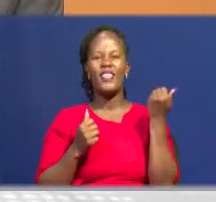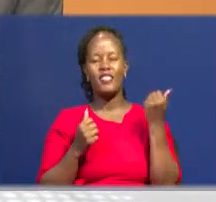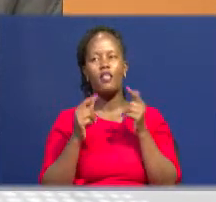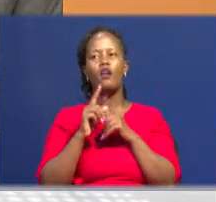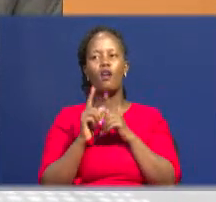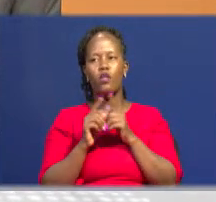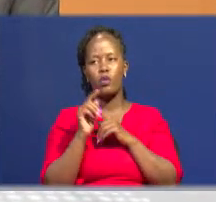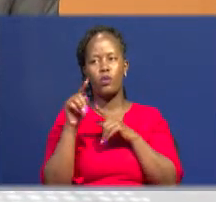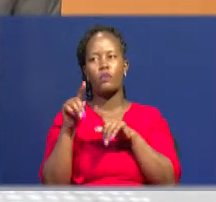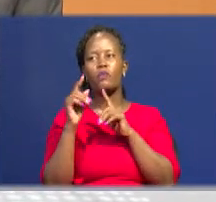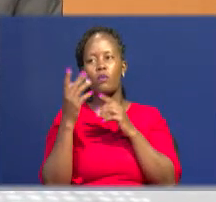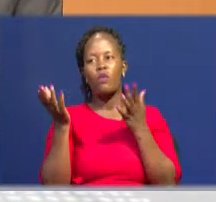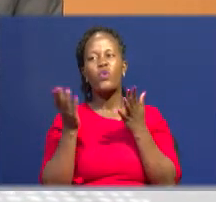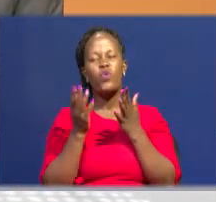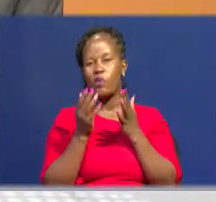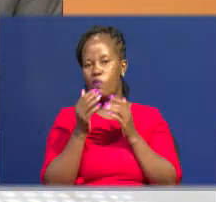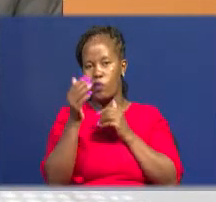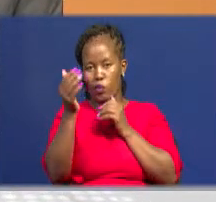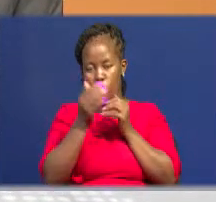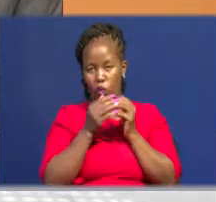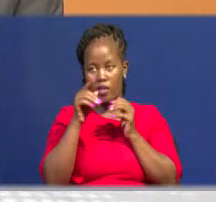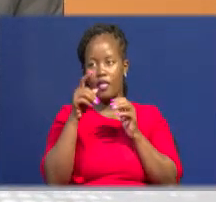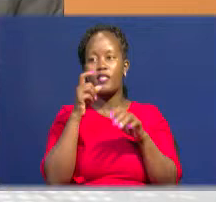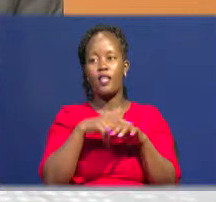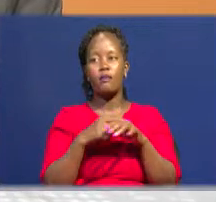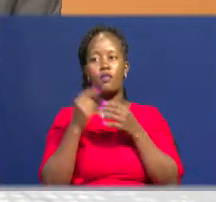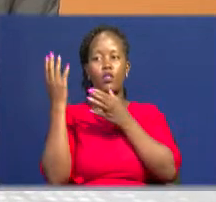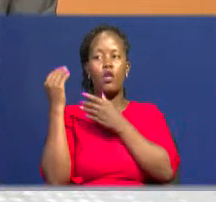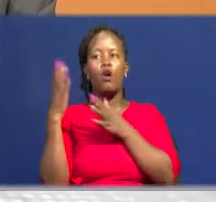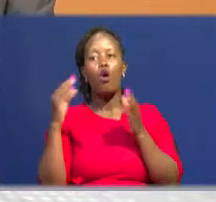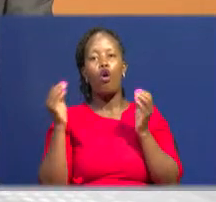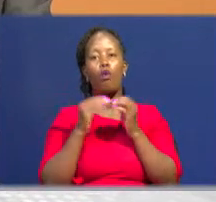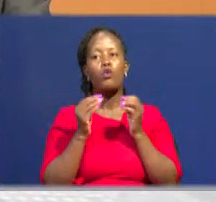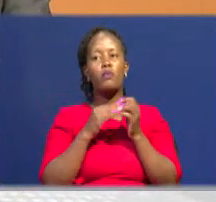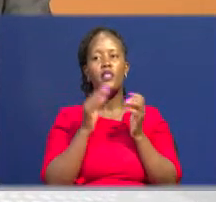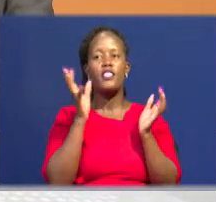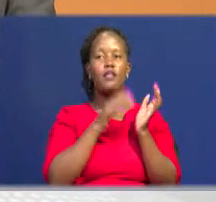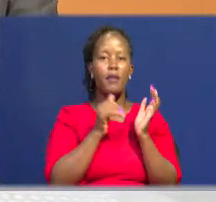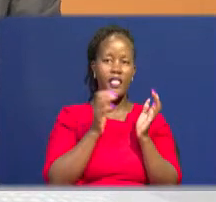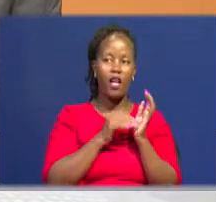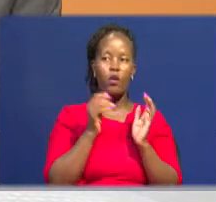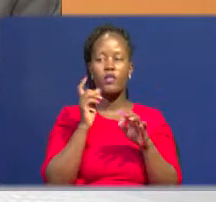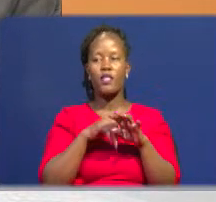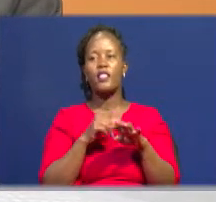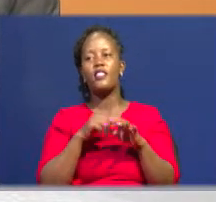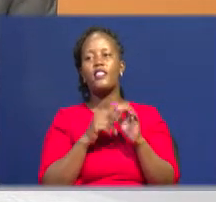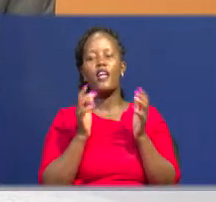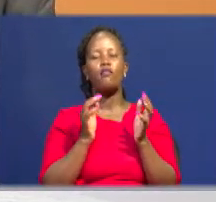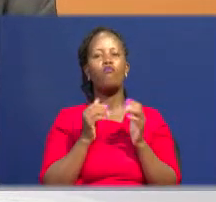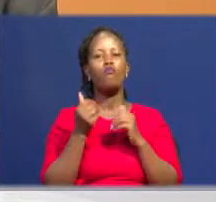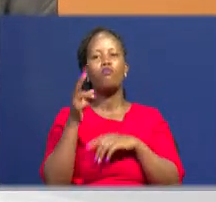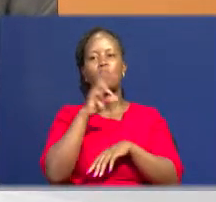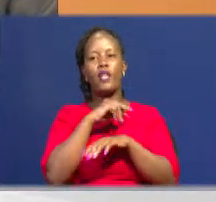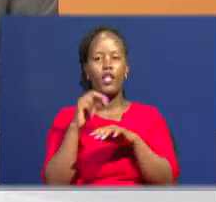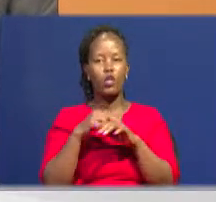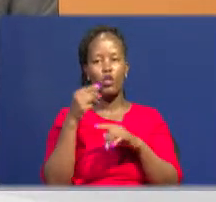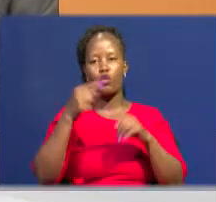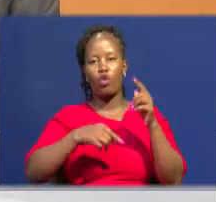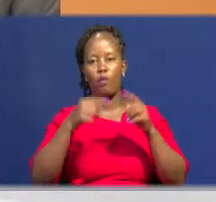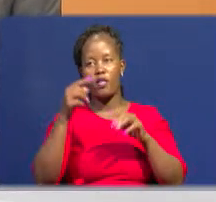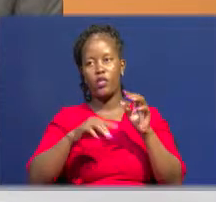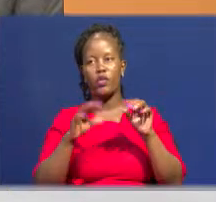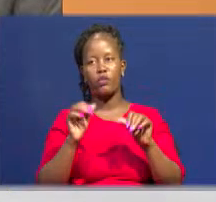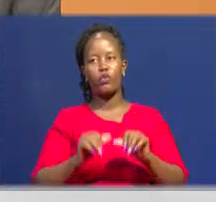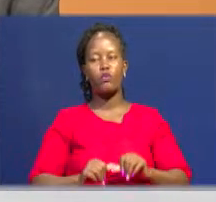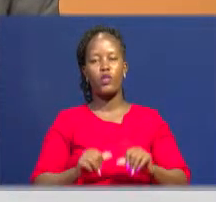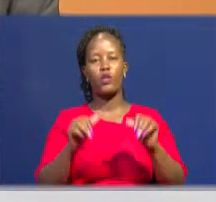closer this time round. See you in Machakos once the Nationals are on. And thank you for joining us. Thank